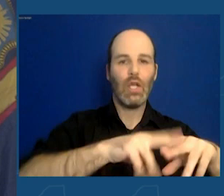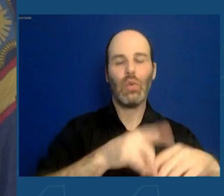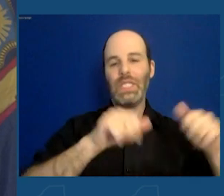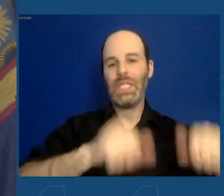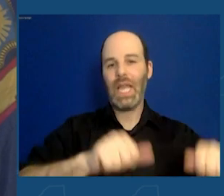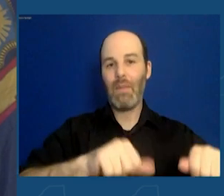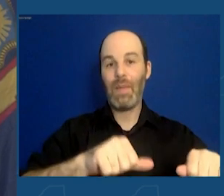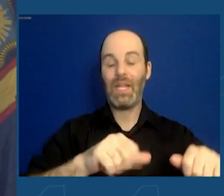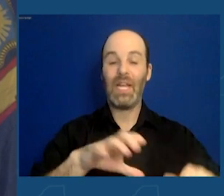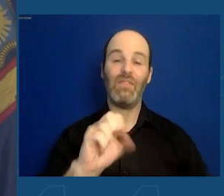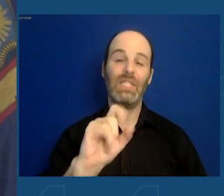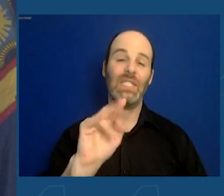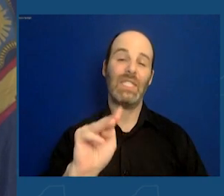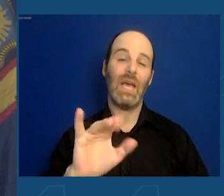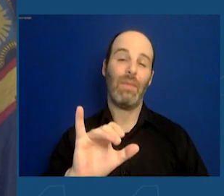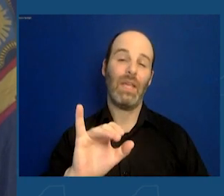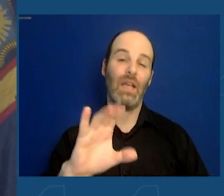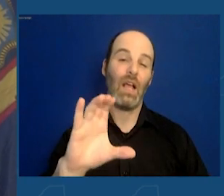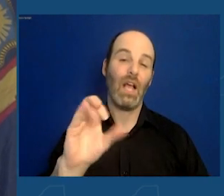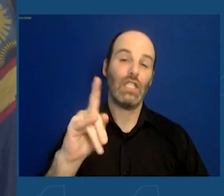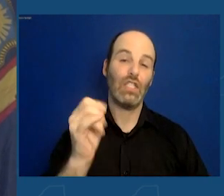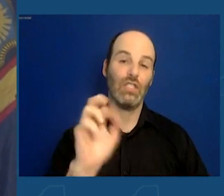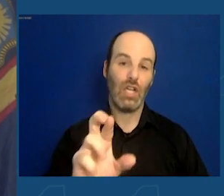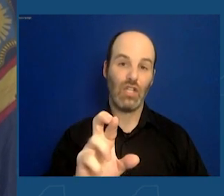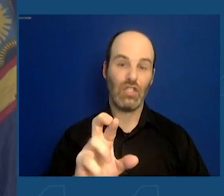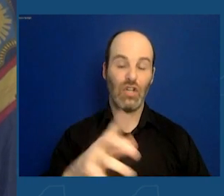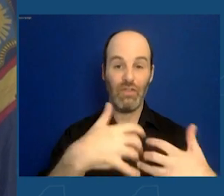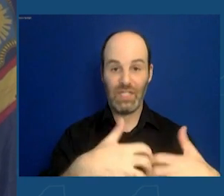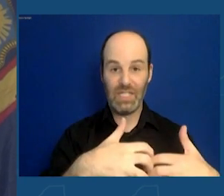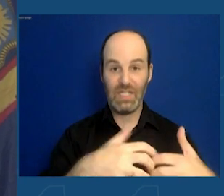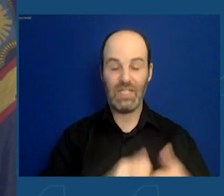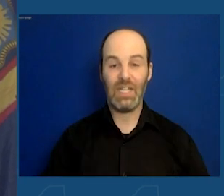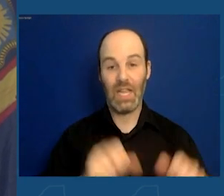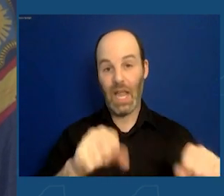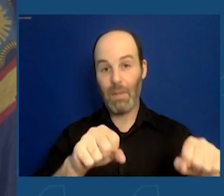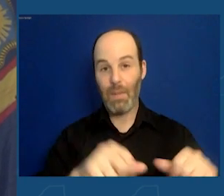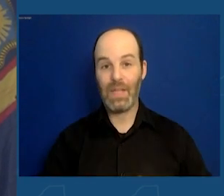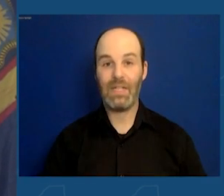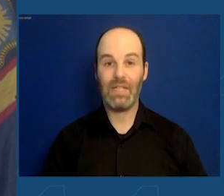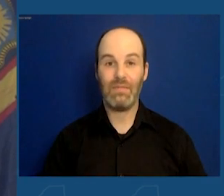facility here. So Wolfspeed has